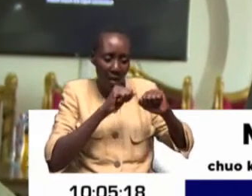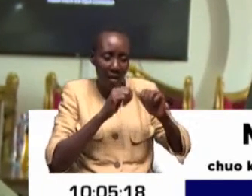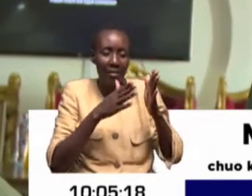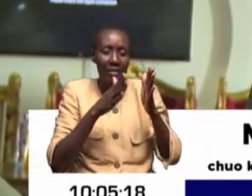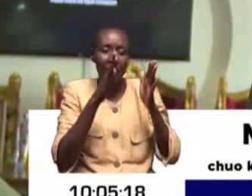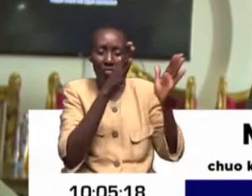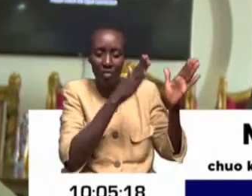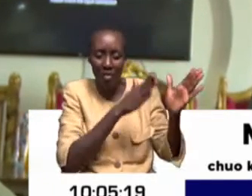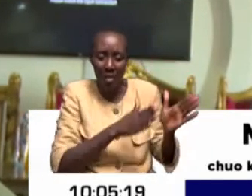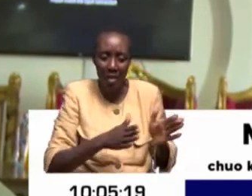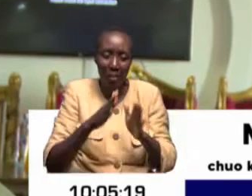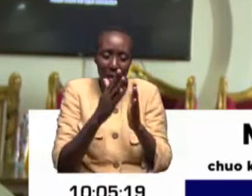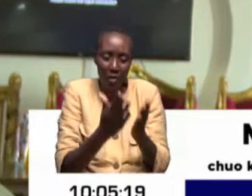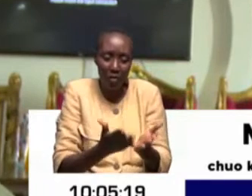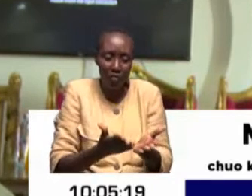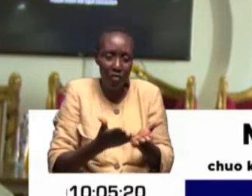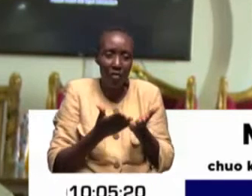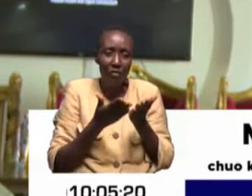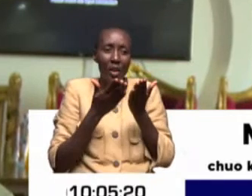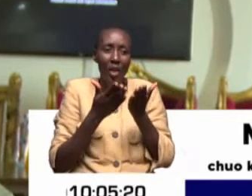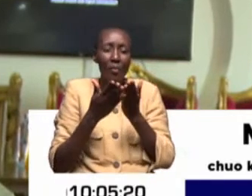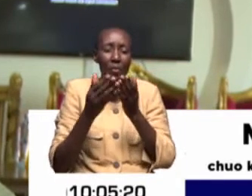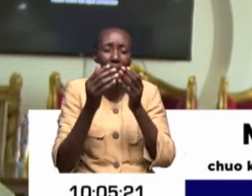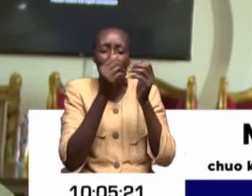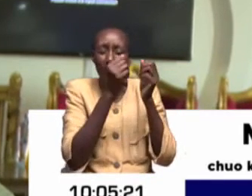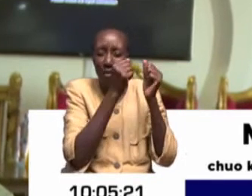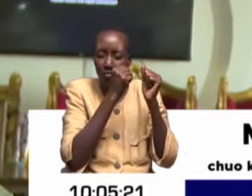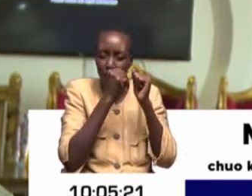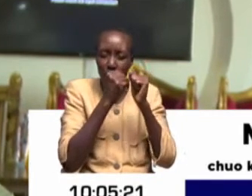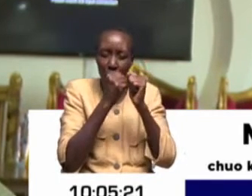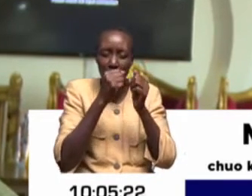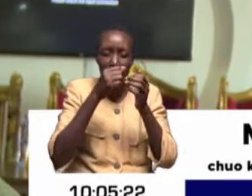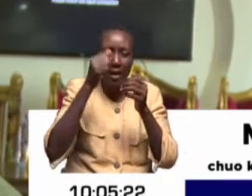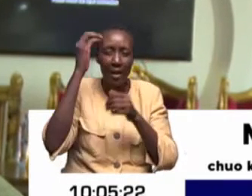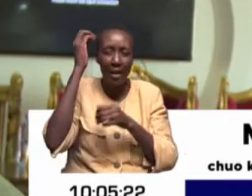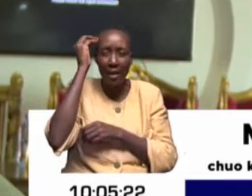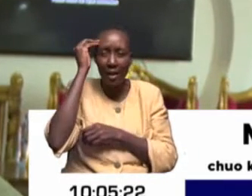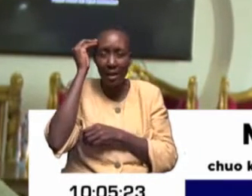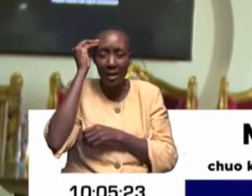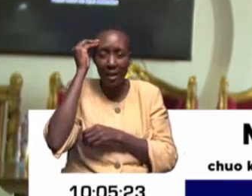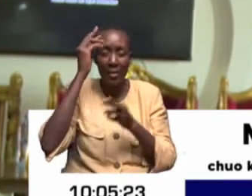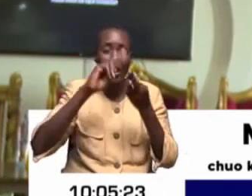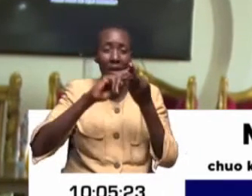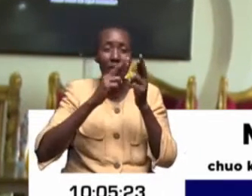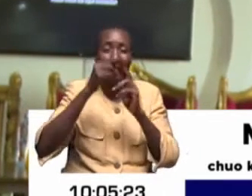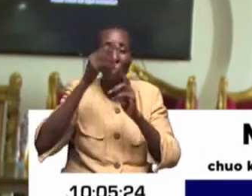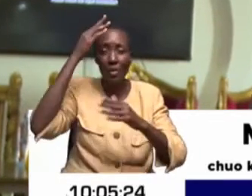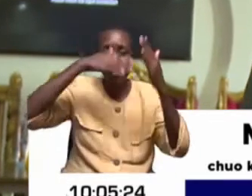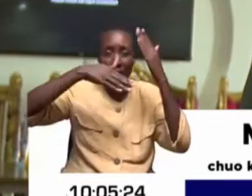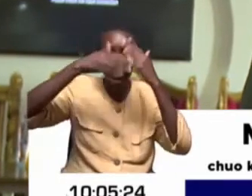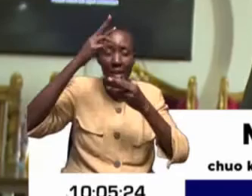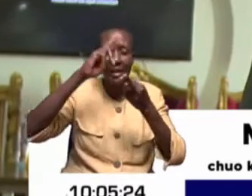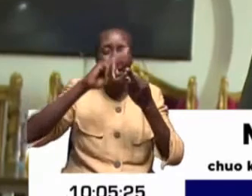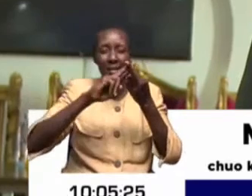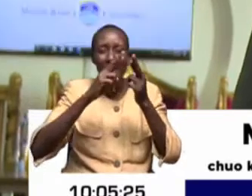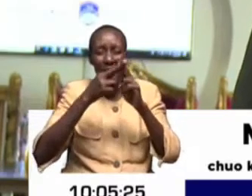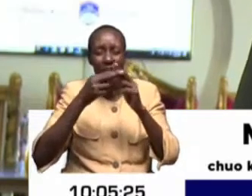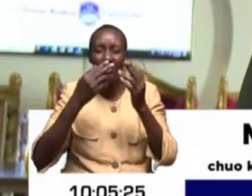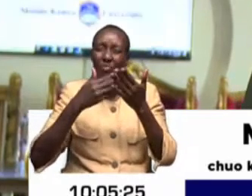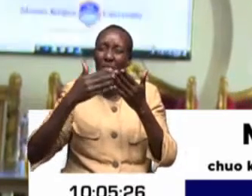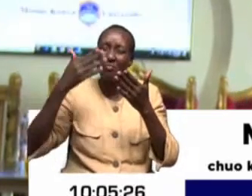of enhancing a strong academia industry partnership within the university. So this is a relationship that has been there for a